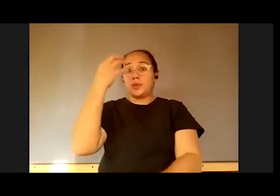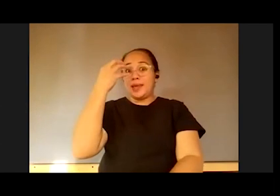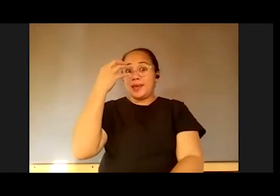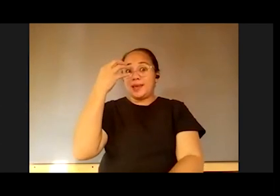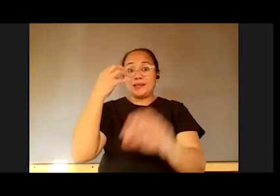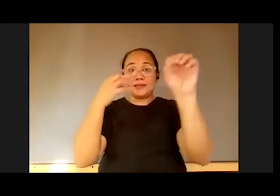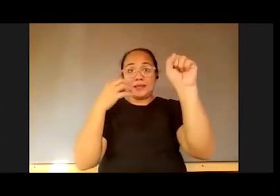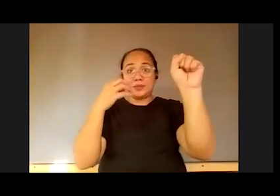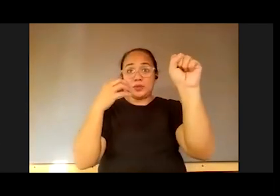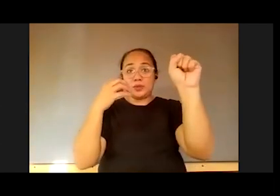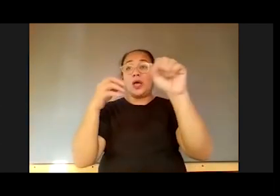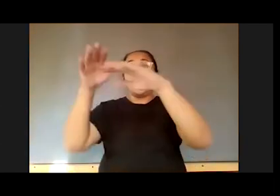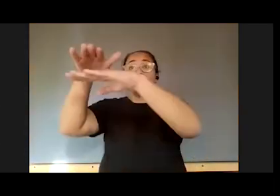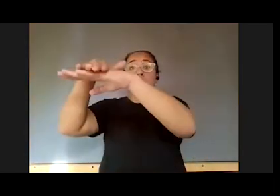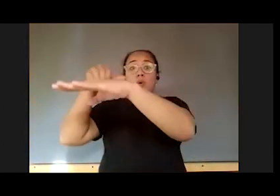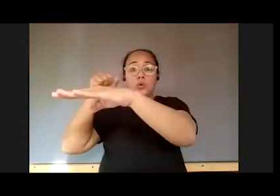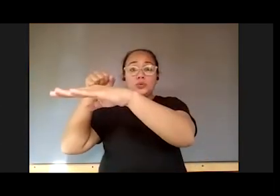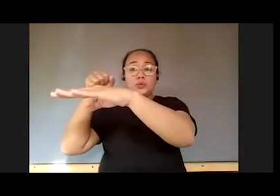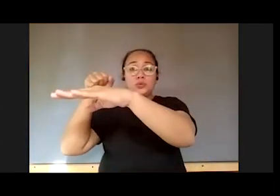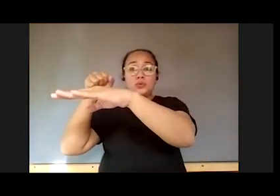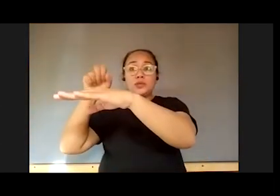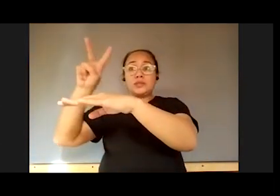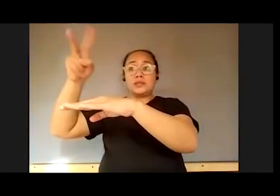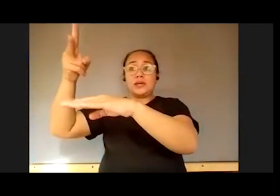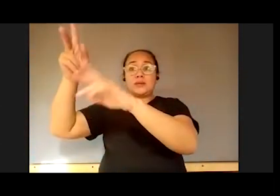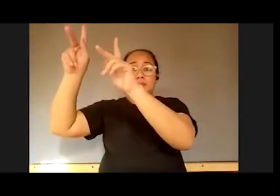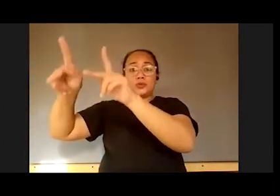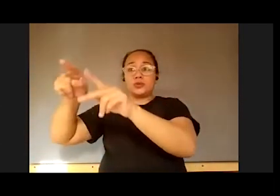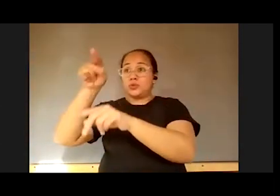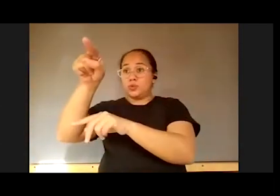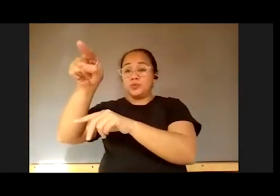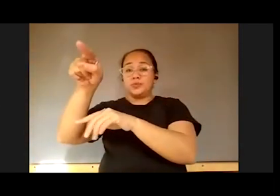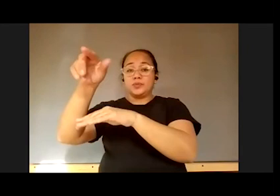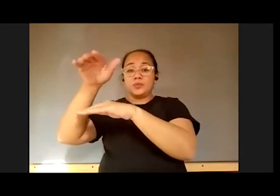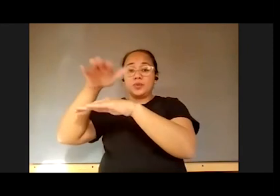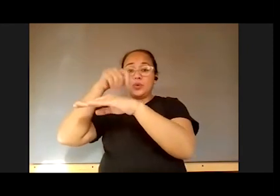calls the second person, you.